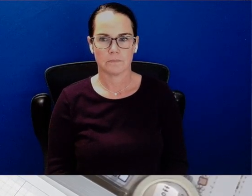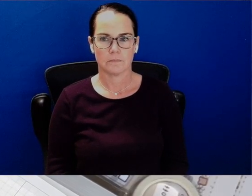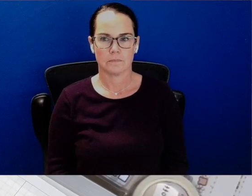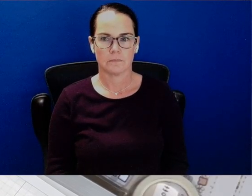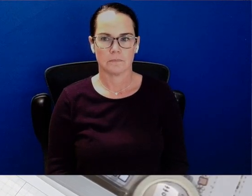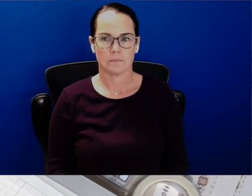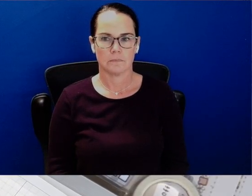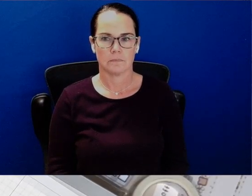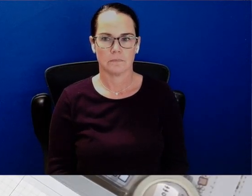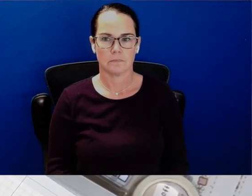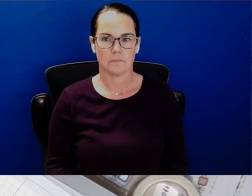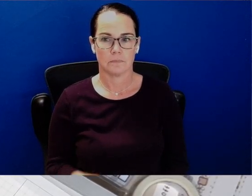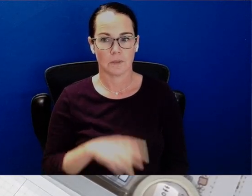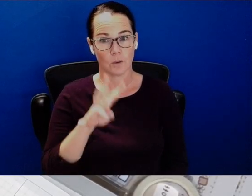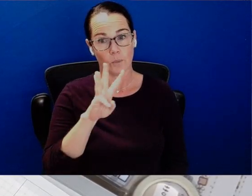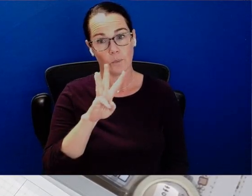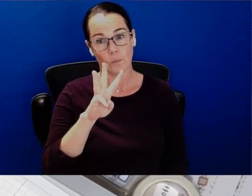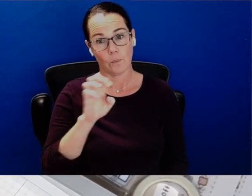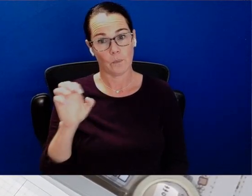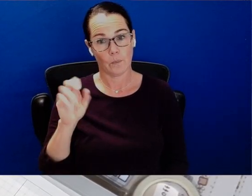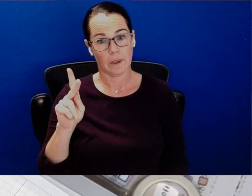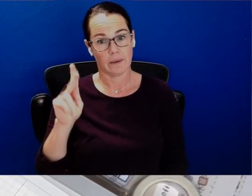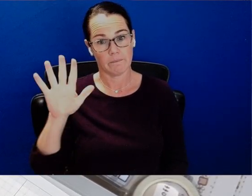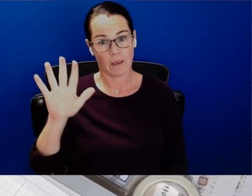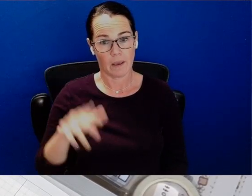week 5, week